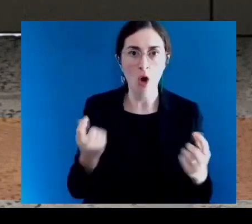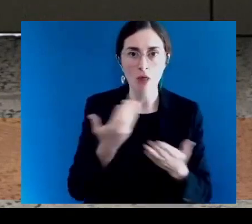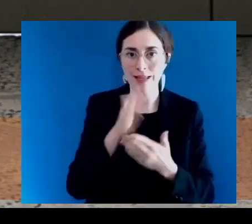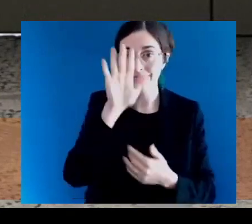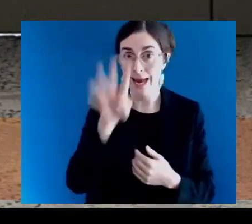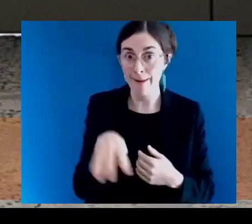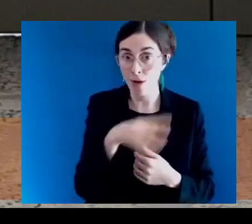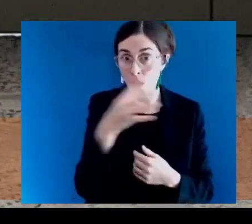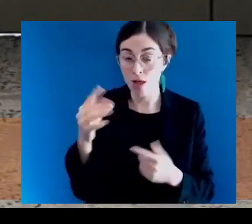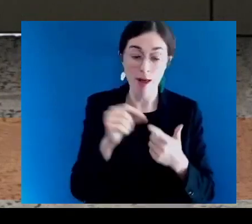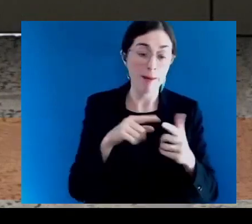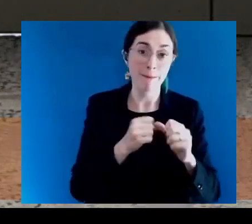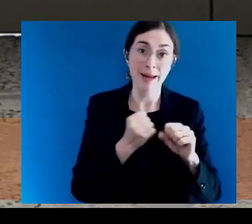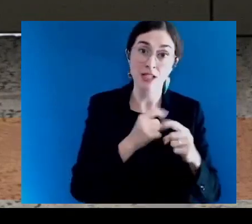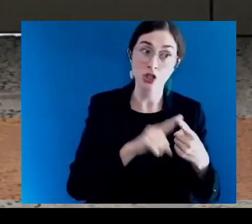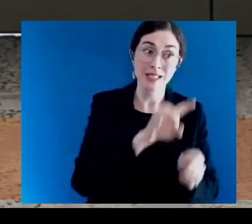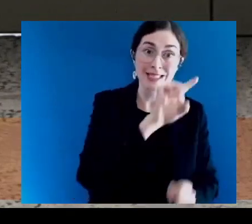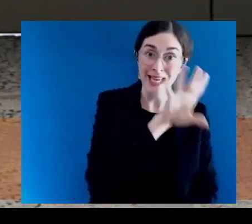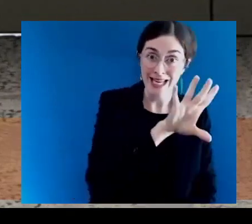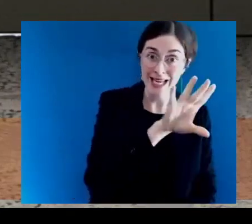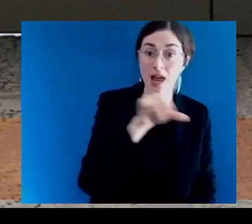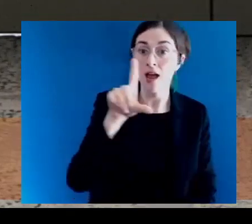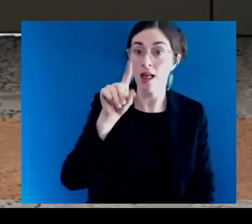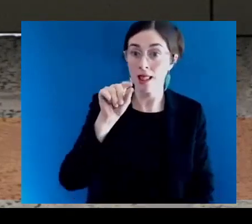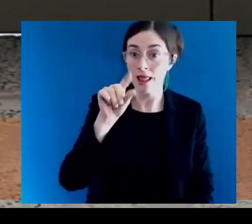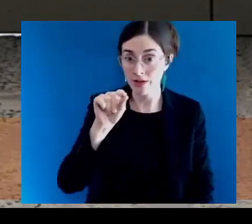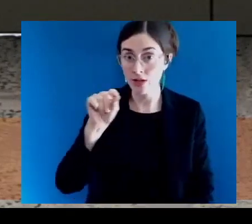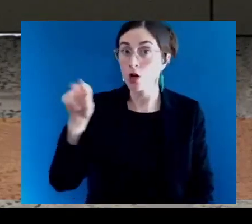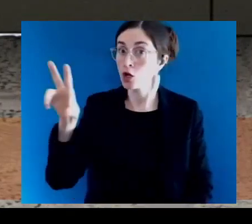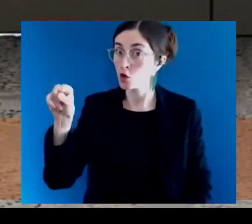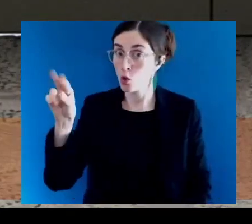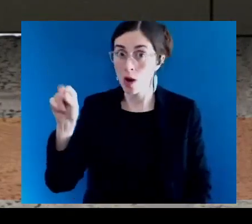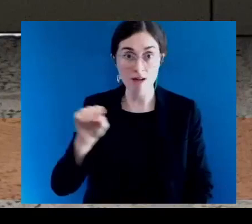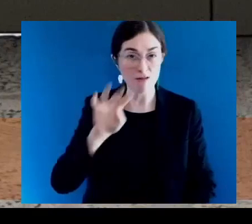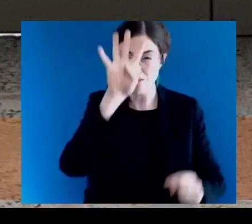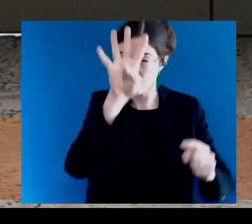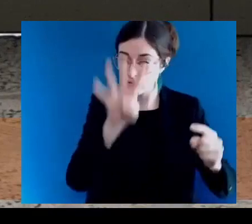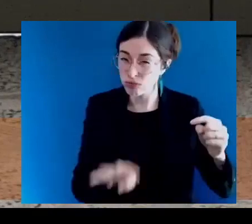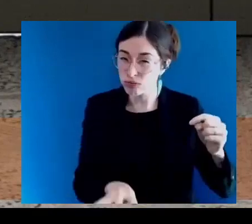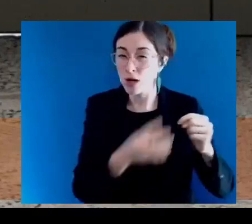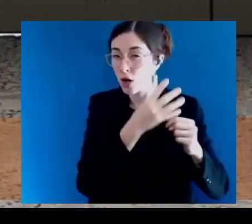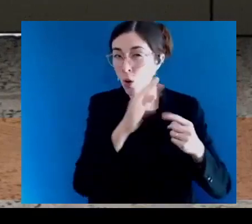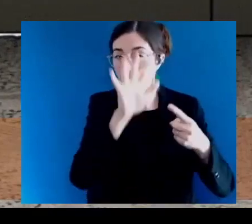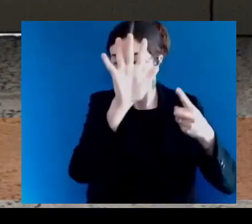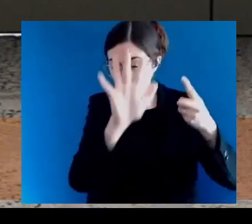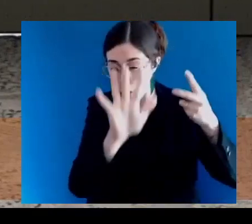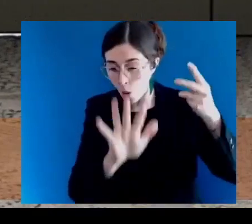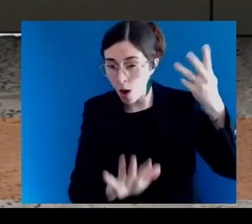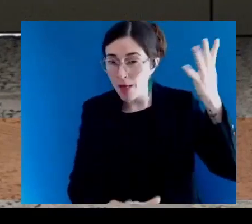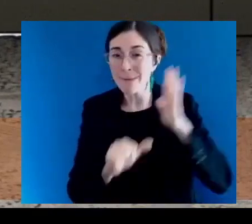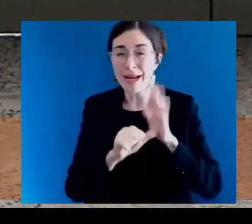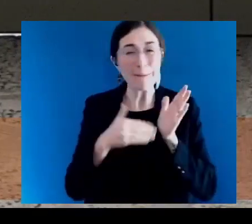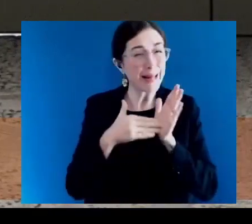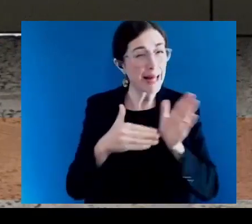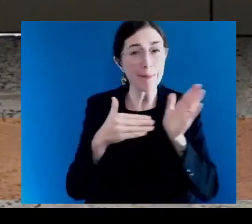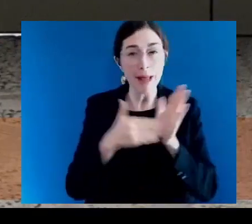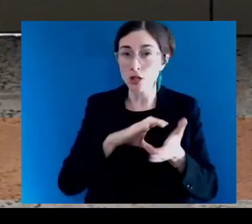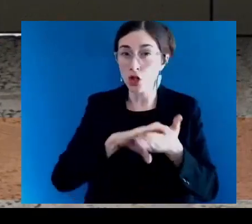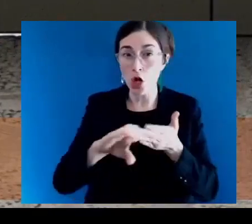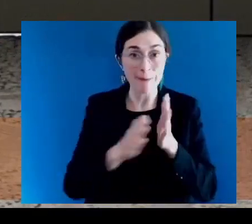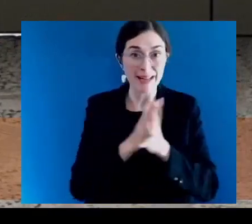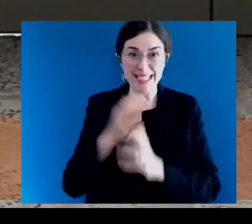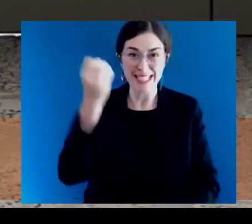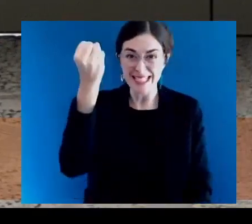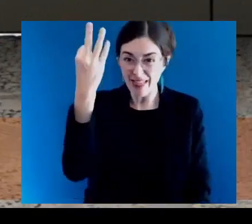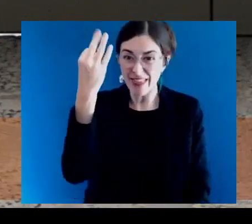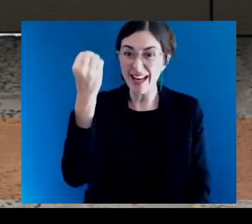11 and 12, for each of those sums, the answer is zero or